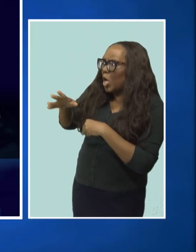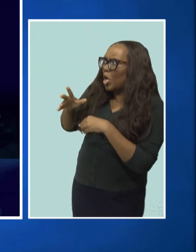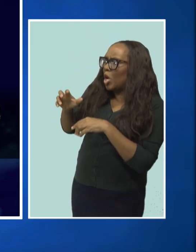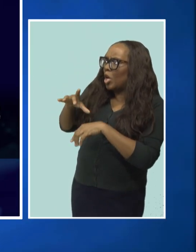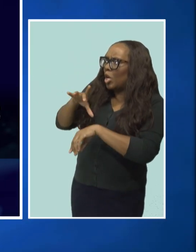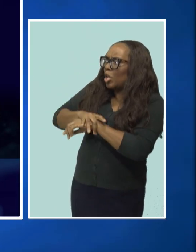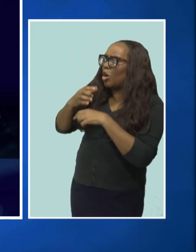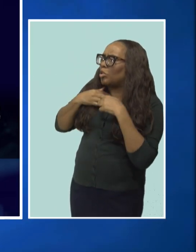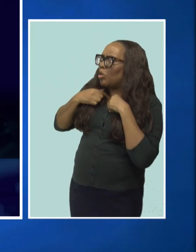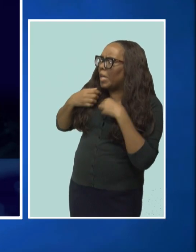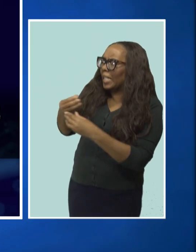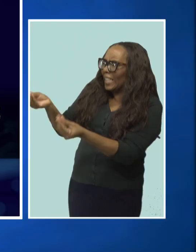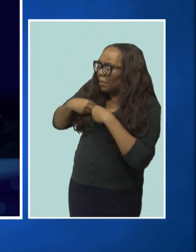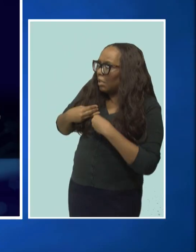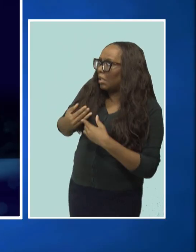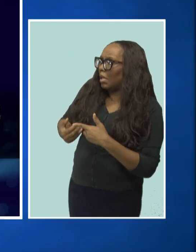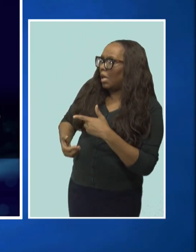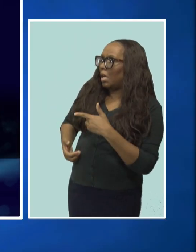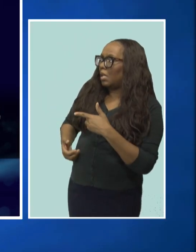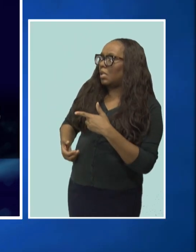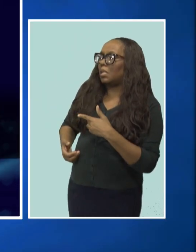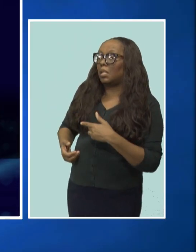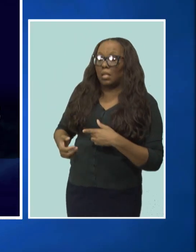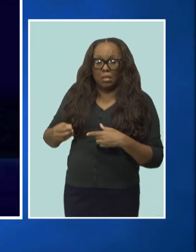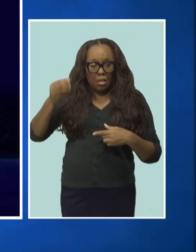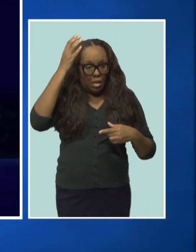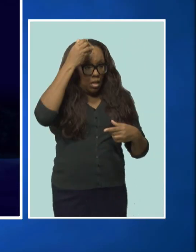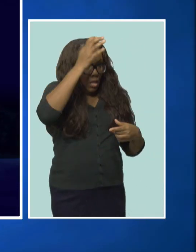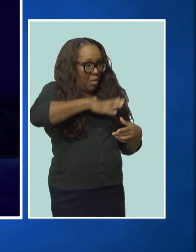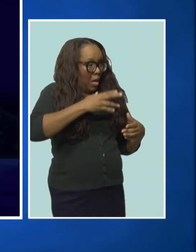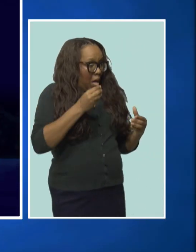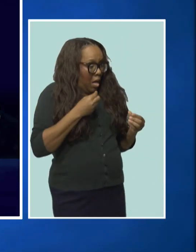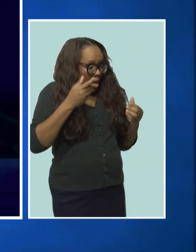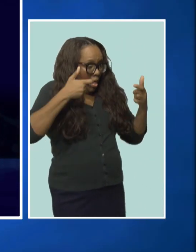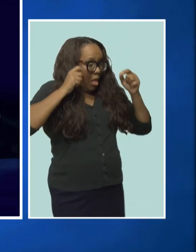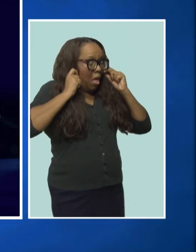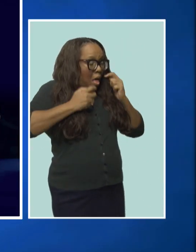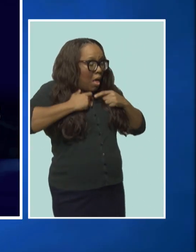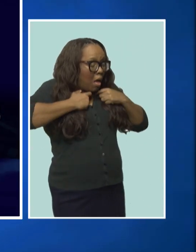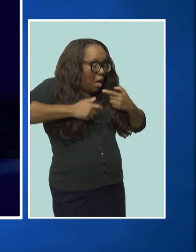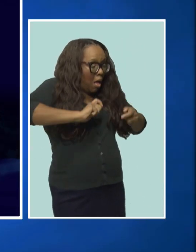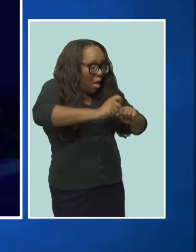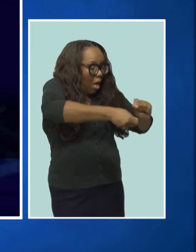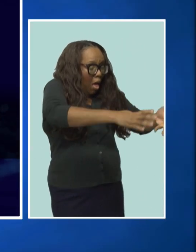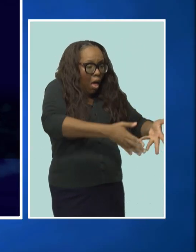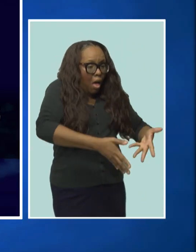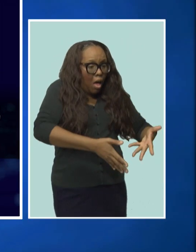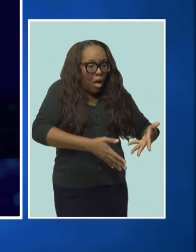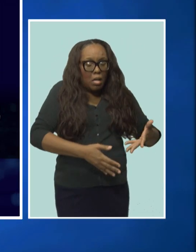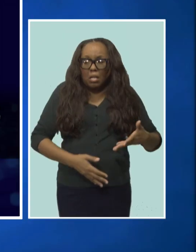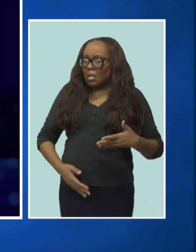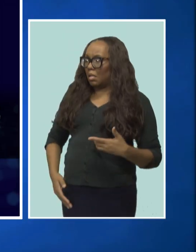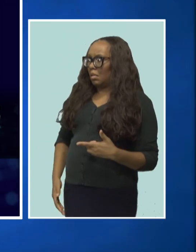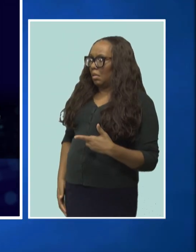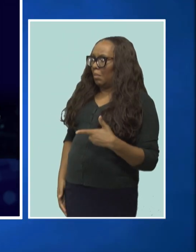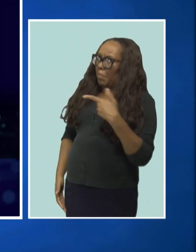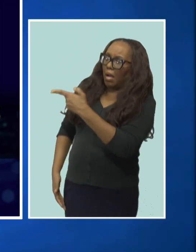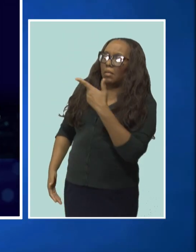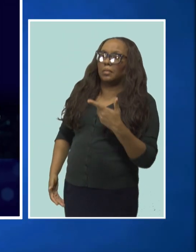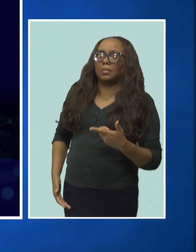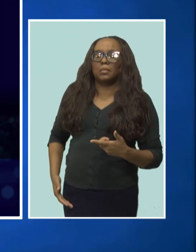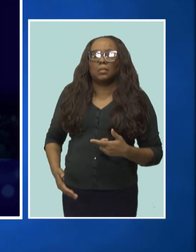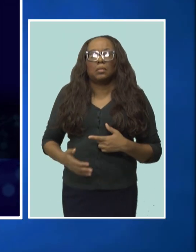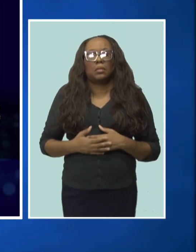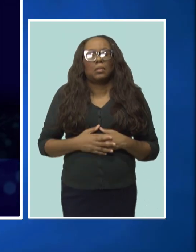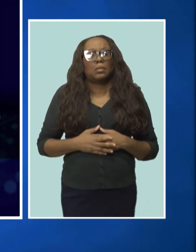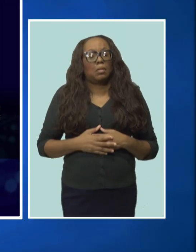taking the jewelry. The victim was taken for urgent medical attention in a private motor car. Investigations are continuing